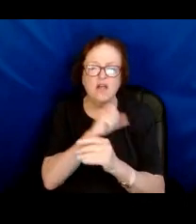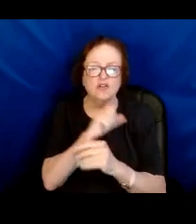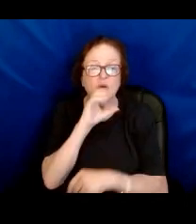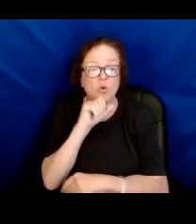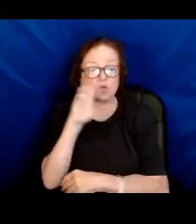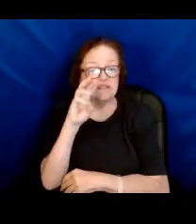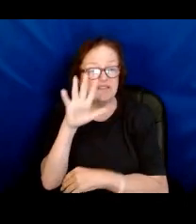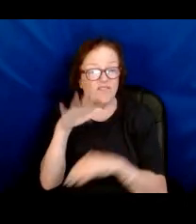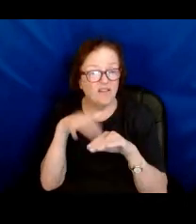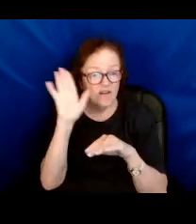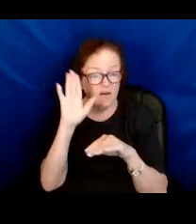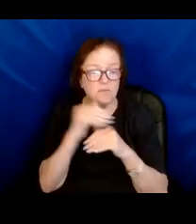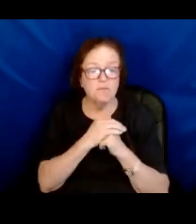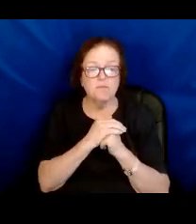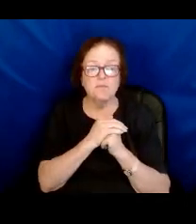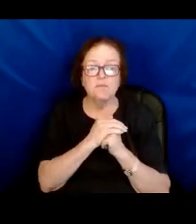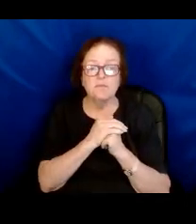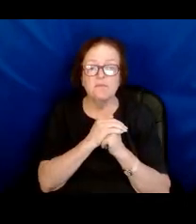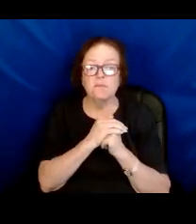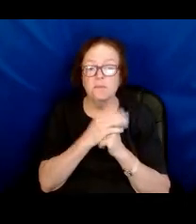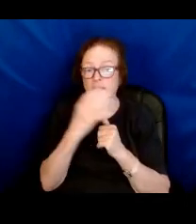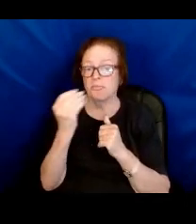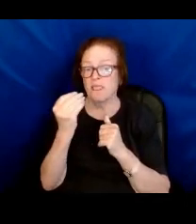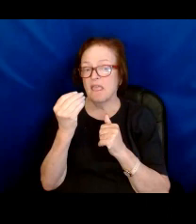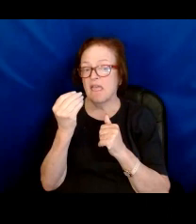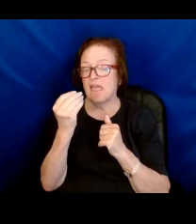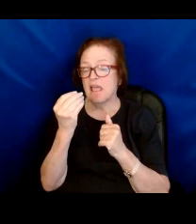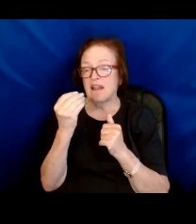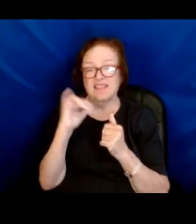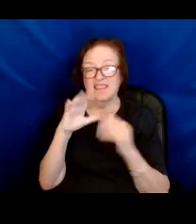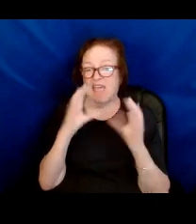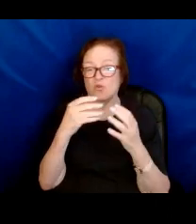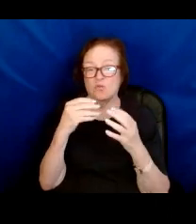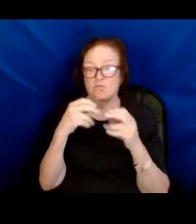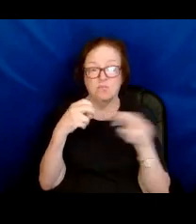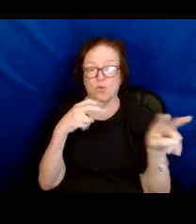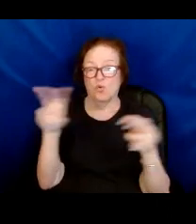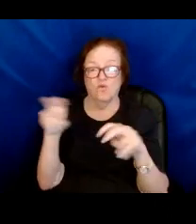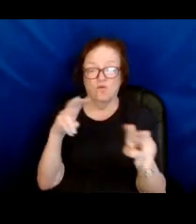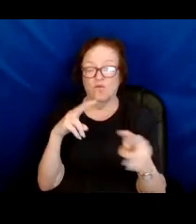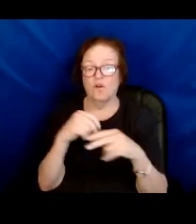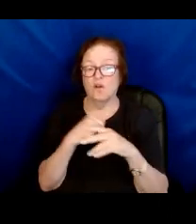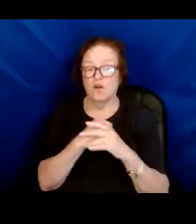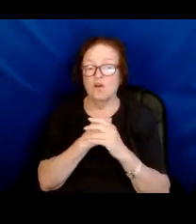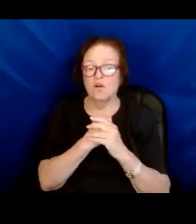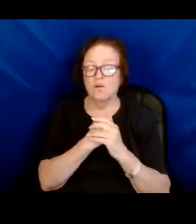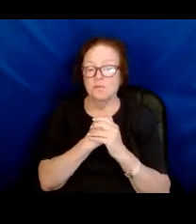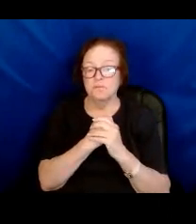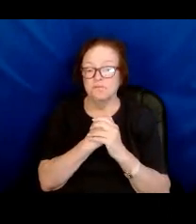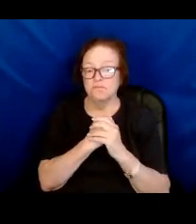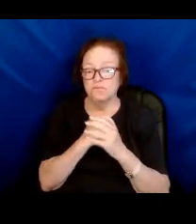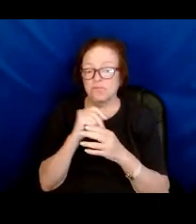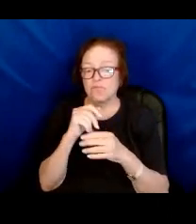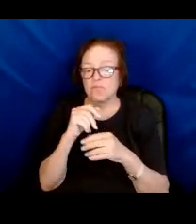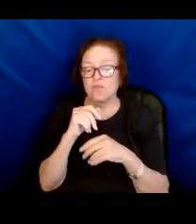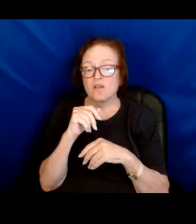over. And that's a group that's largely moved out. 96% of the people who were over